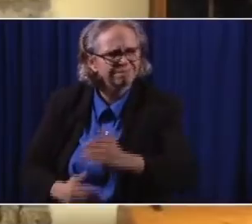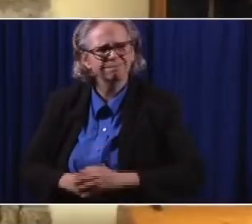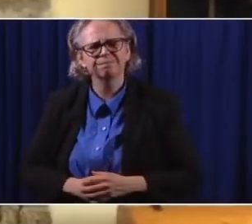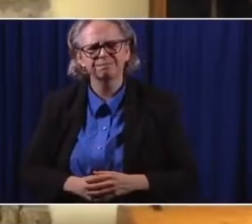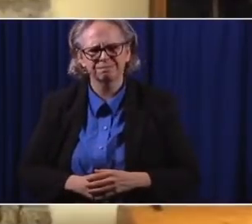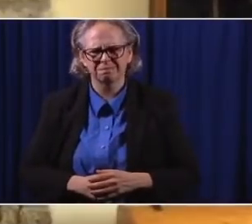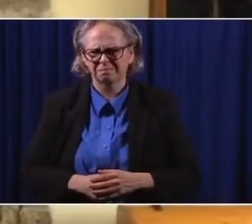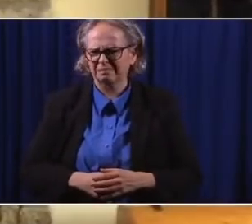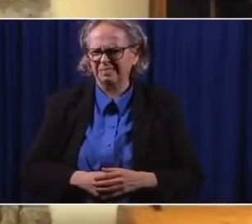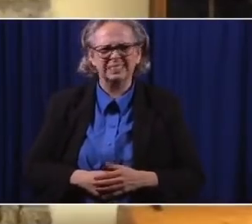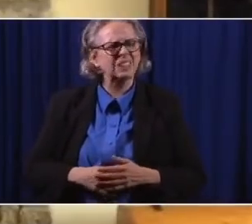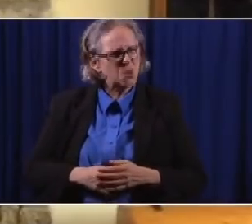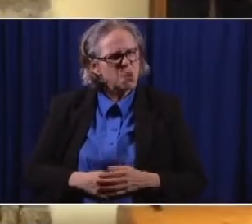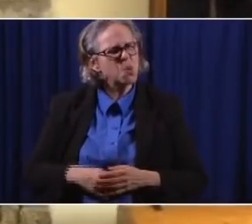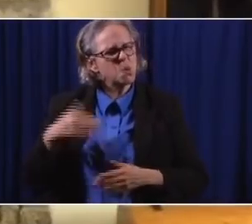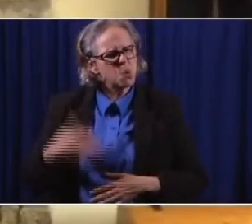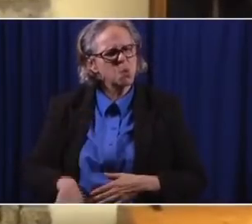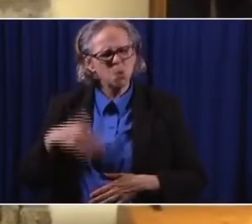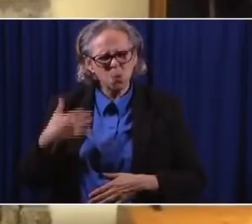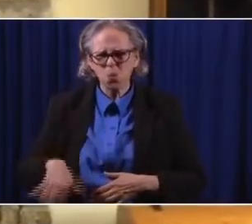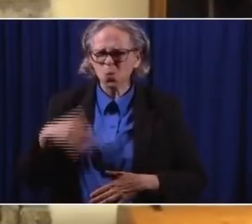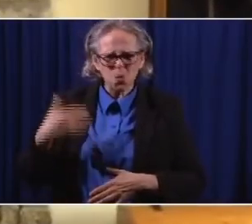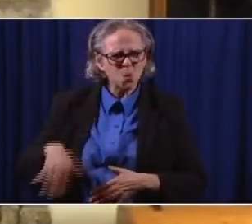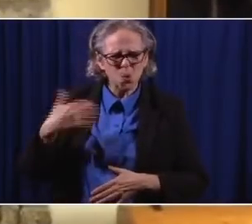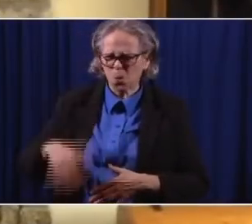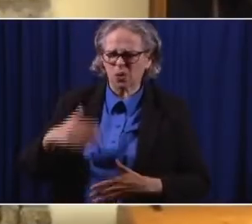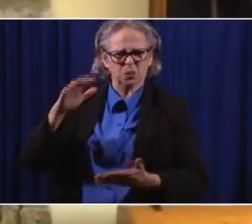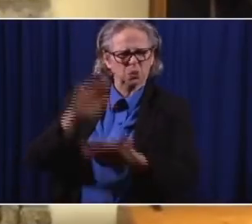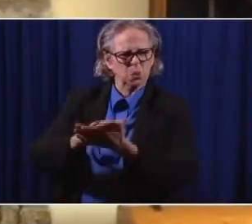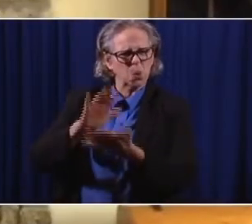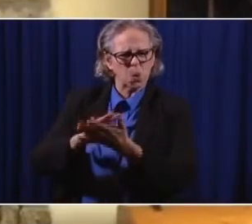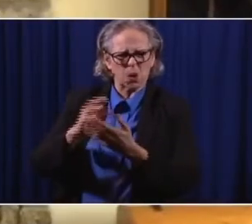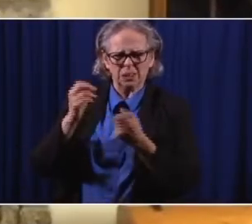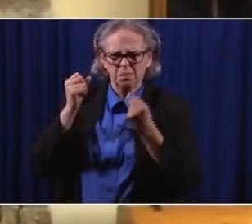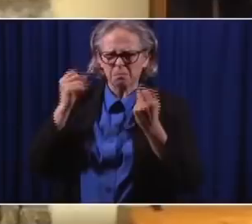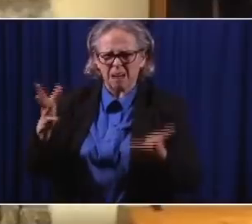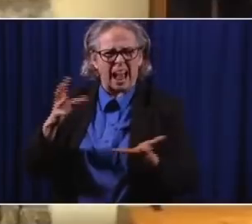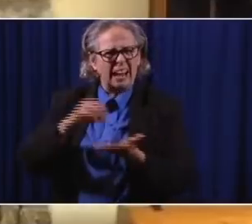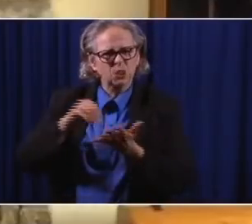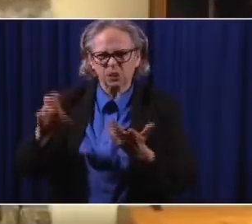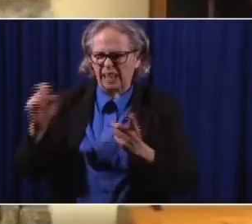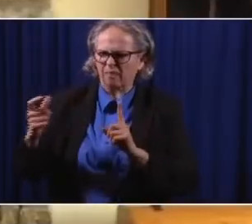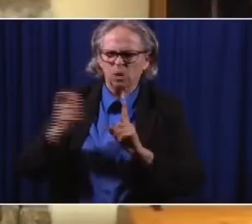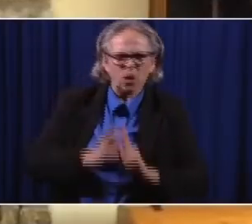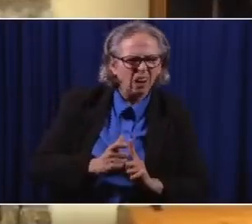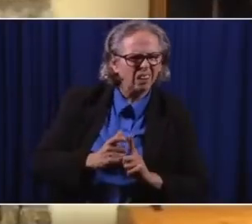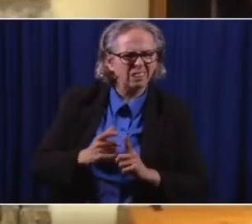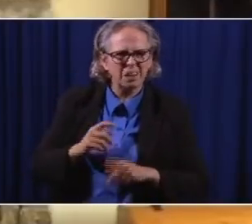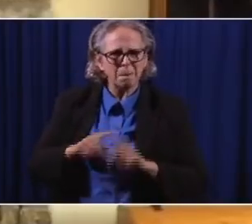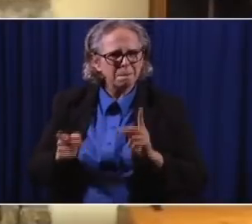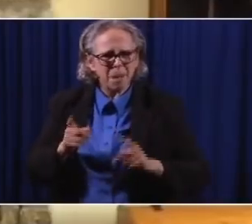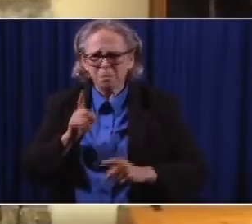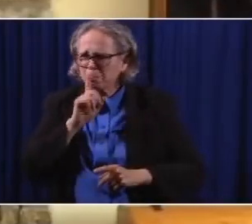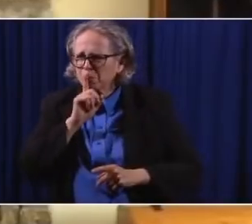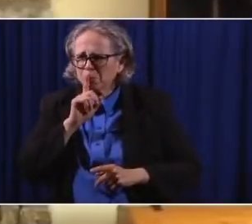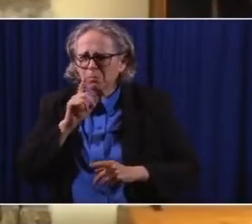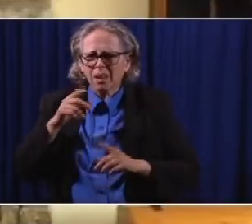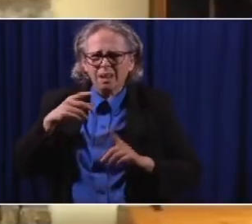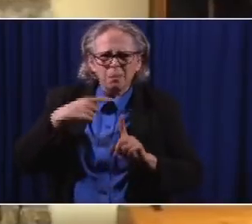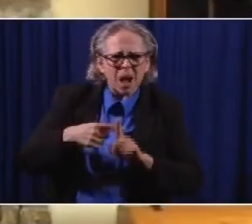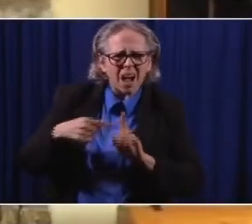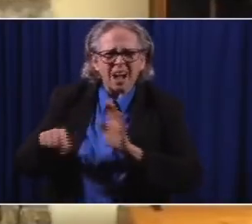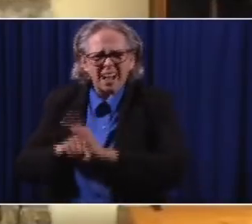of school for some period of time, I think they all need to take all these factors into consideration